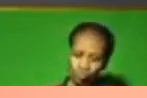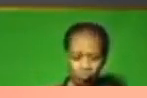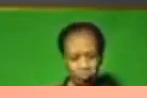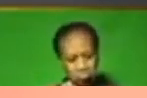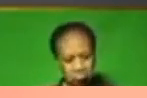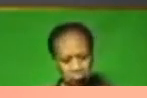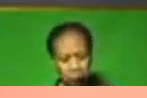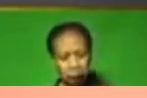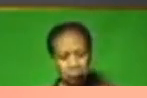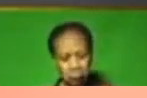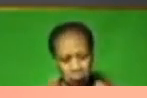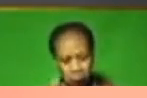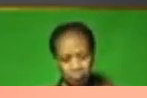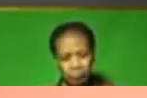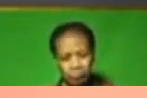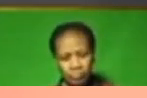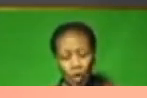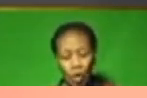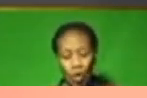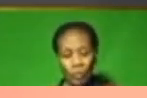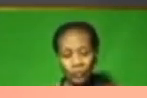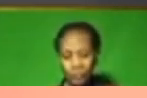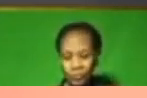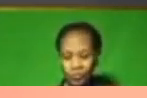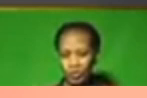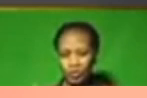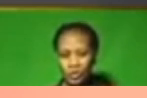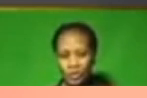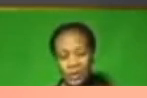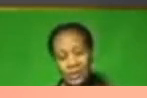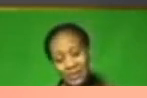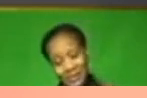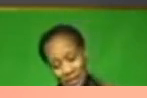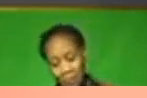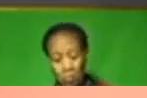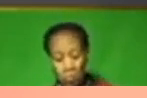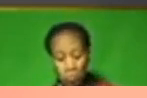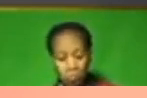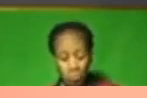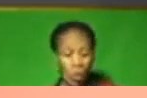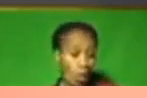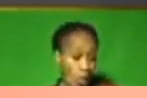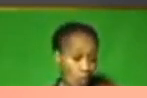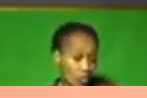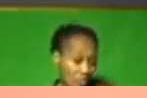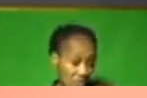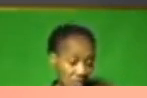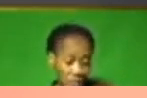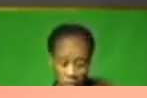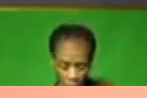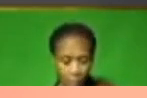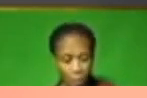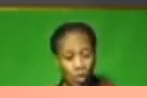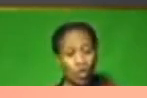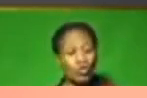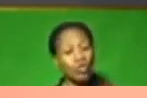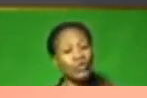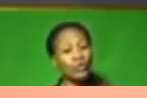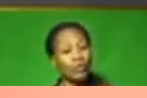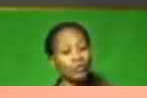to find opportunities as employers who want to employ young people trawl